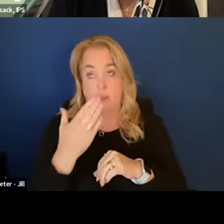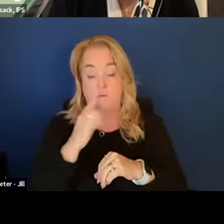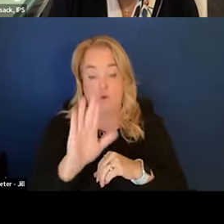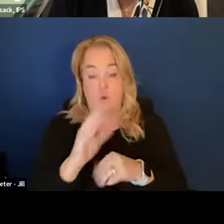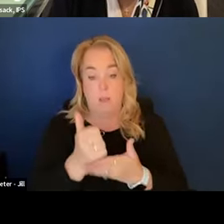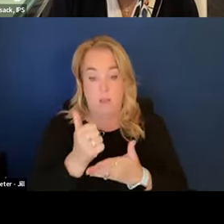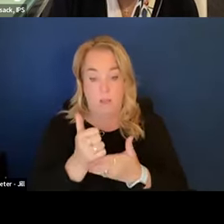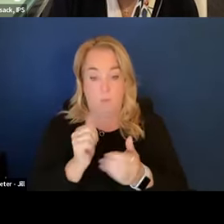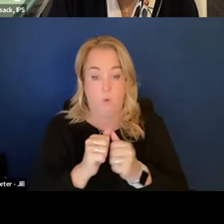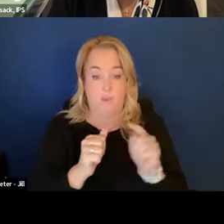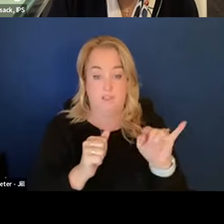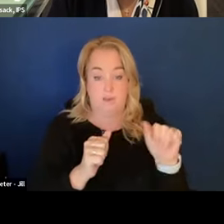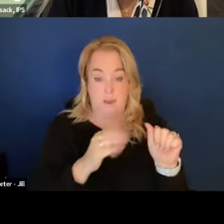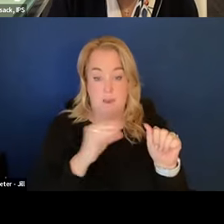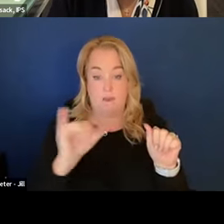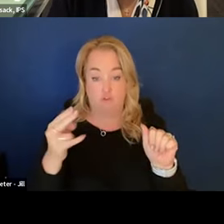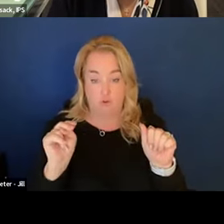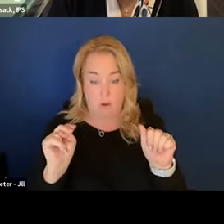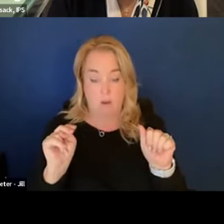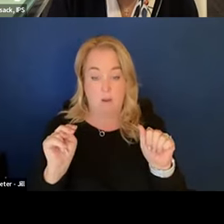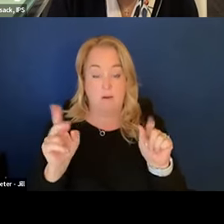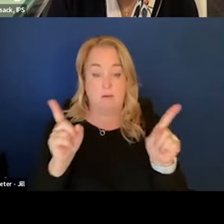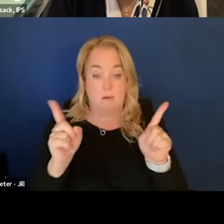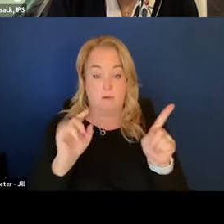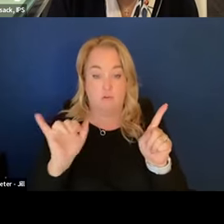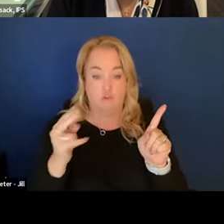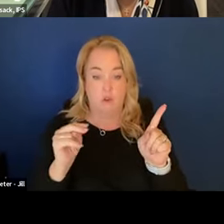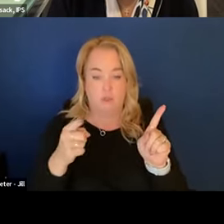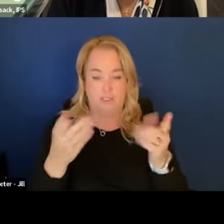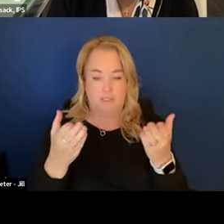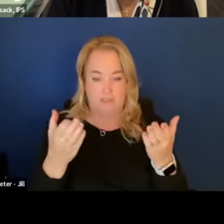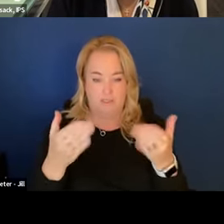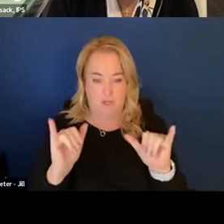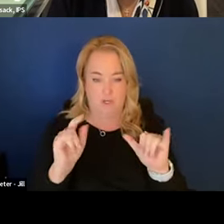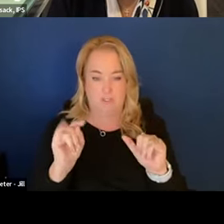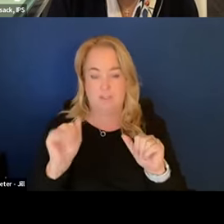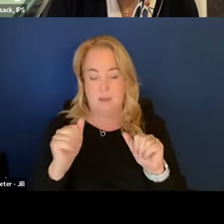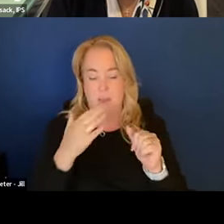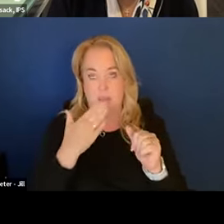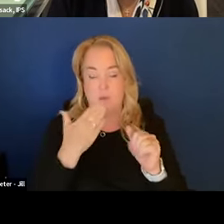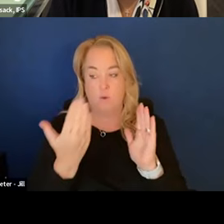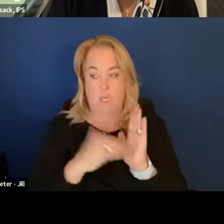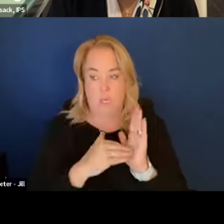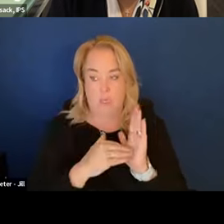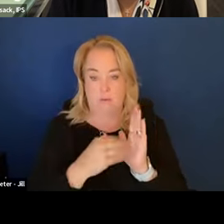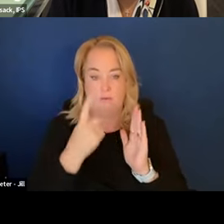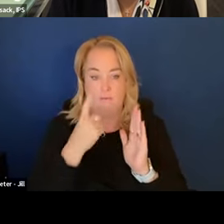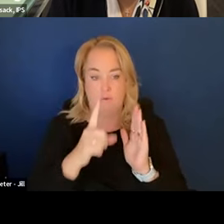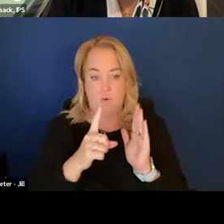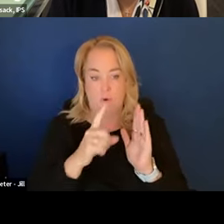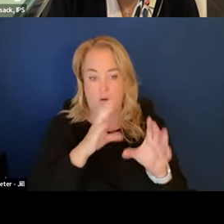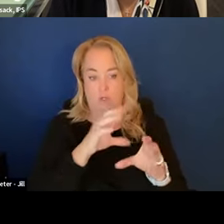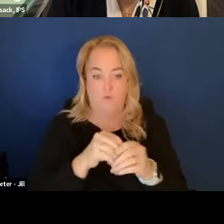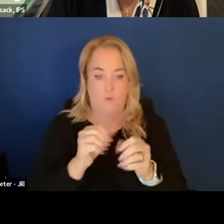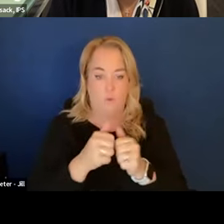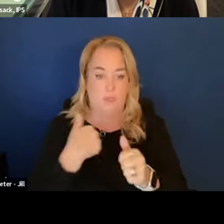getting both Tia and John prepped. And John, I see you're still on. And Tia, thank you again for joining us on the subcommittee today.